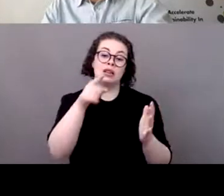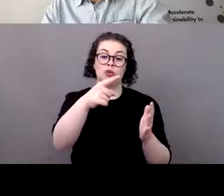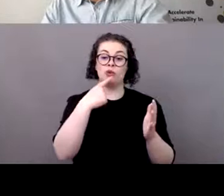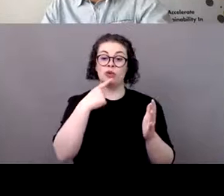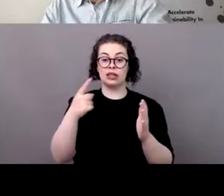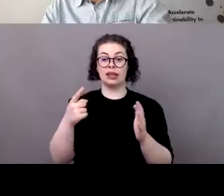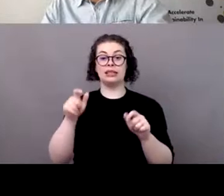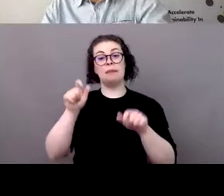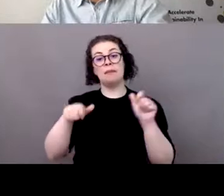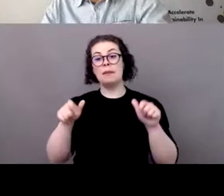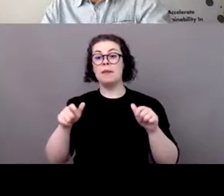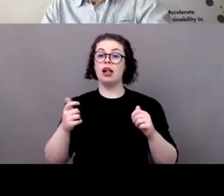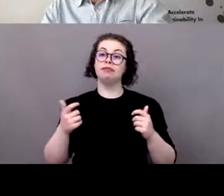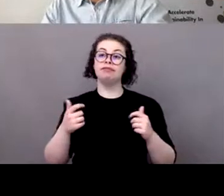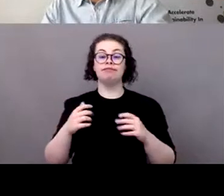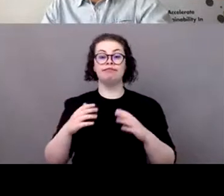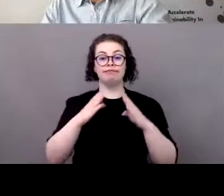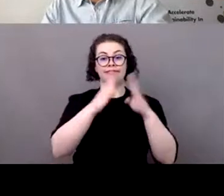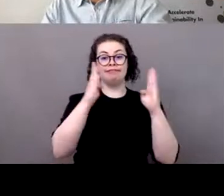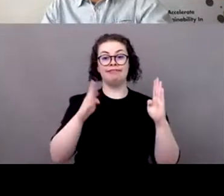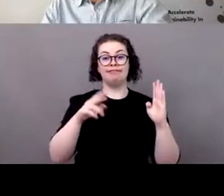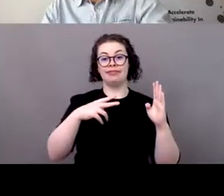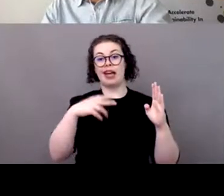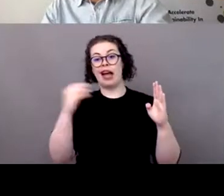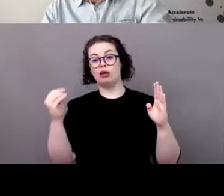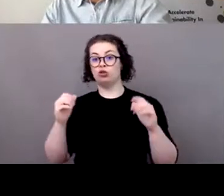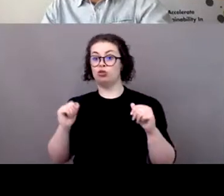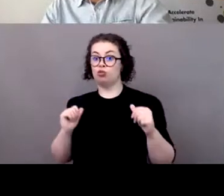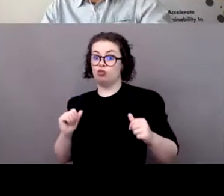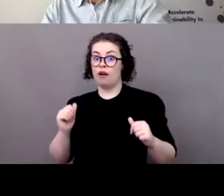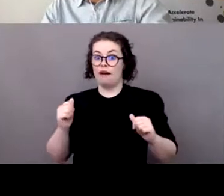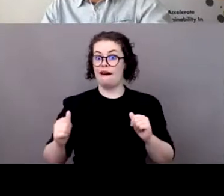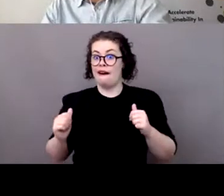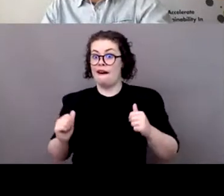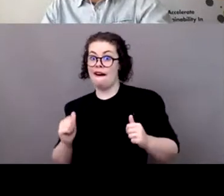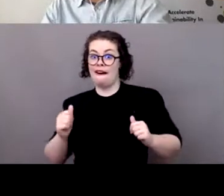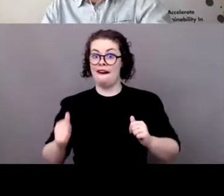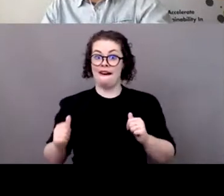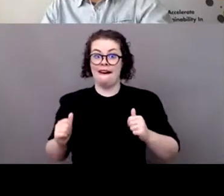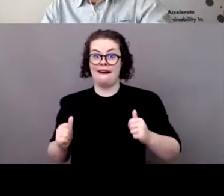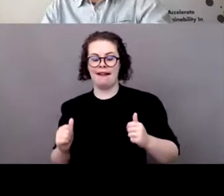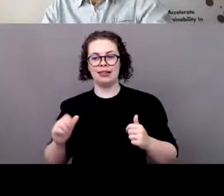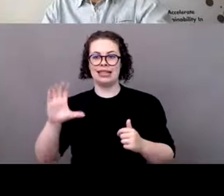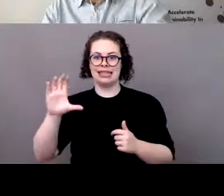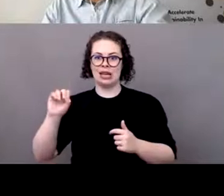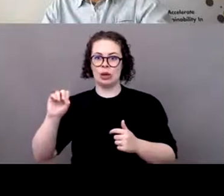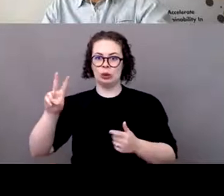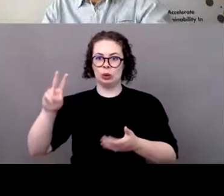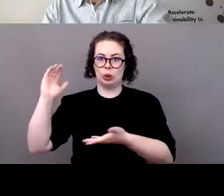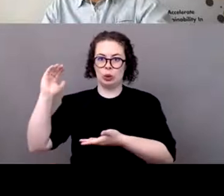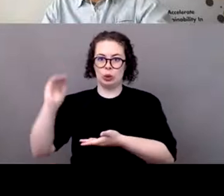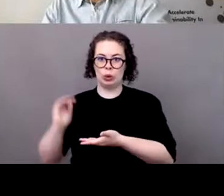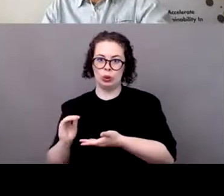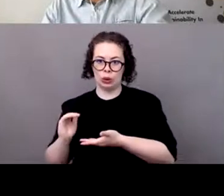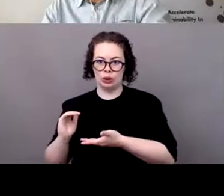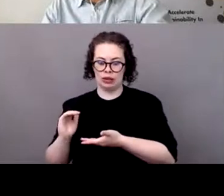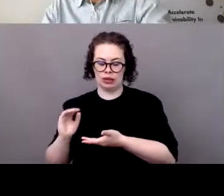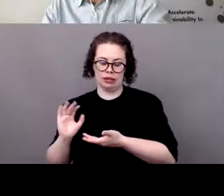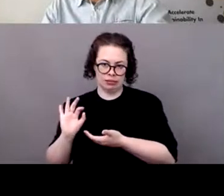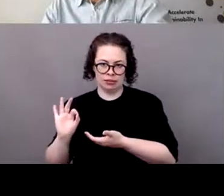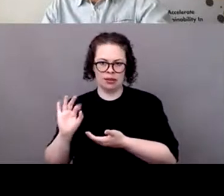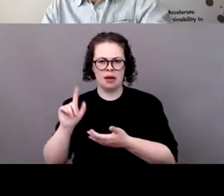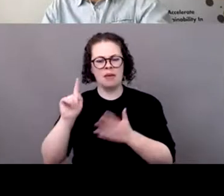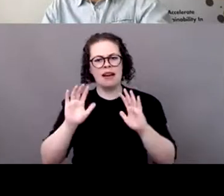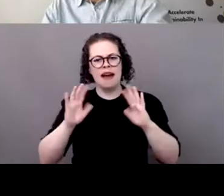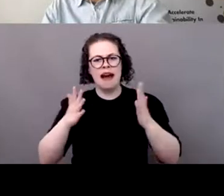Sunday morning. I mean, it's not carbon free, obviously, but how can we promote this awareness among the